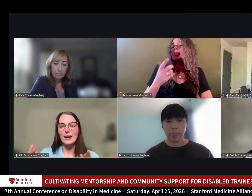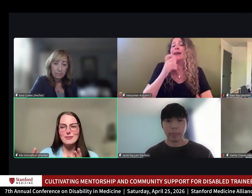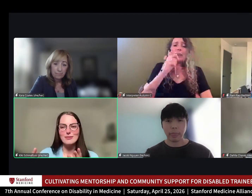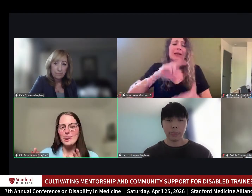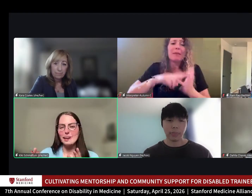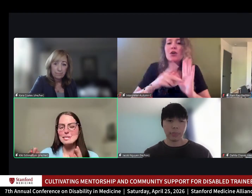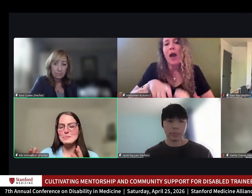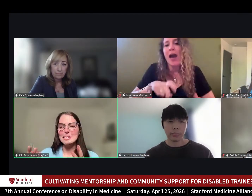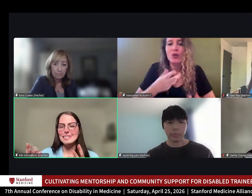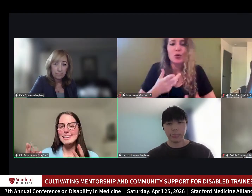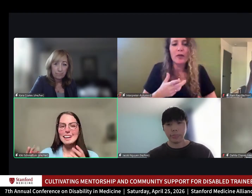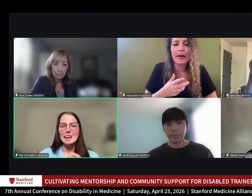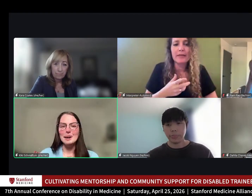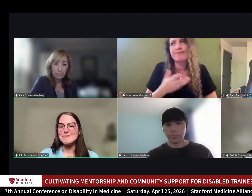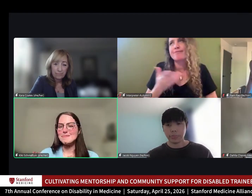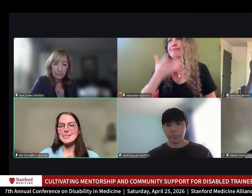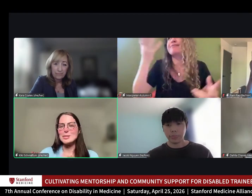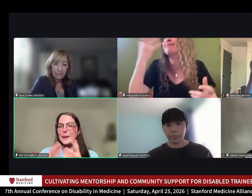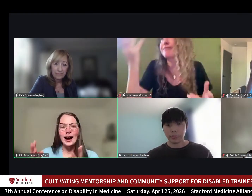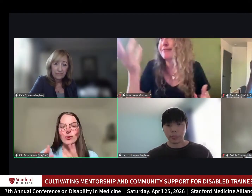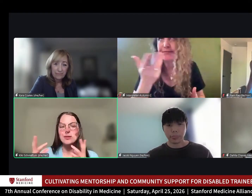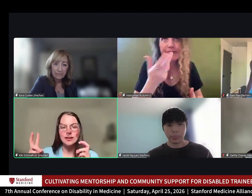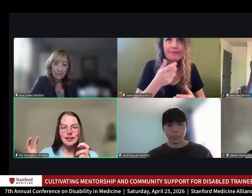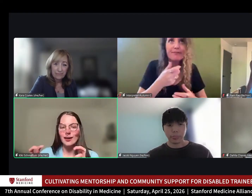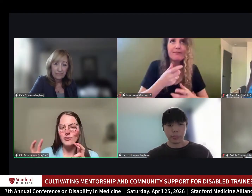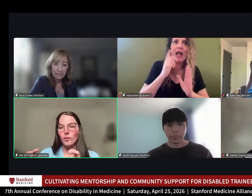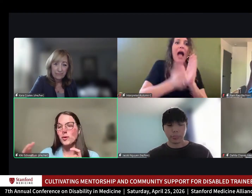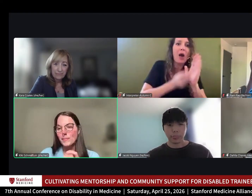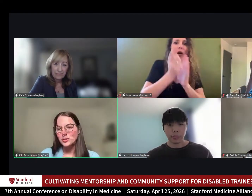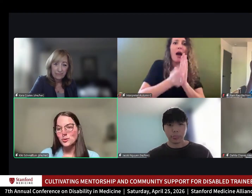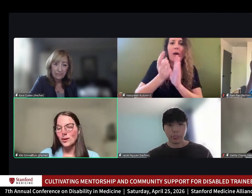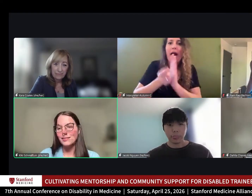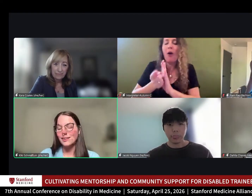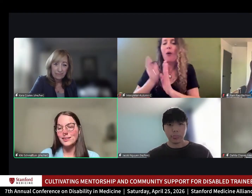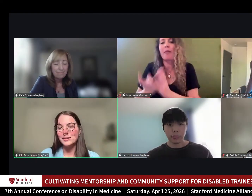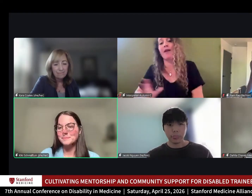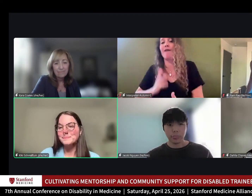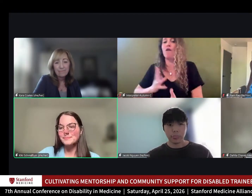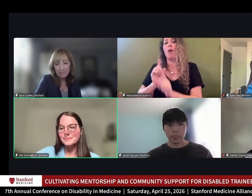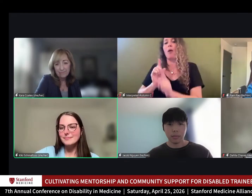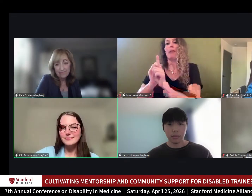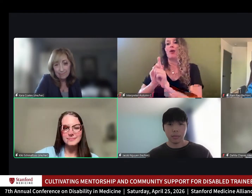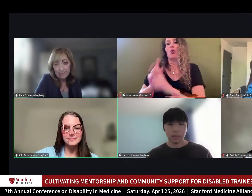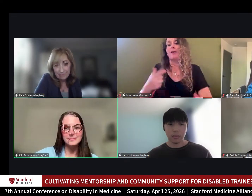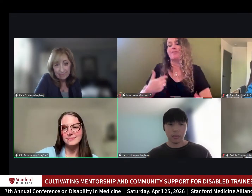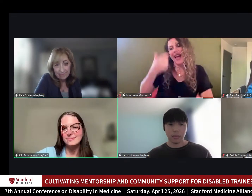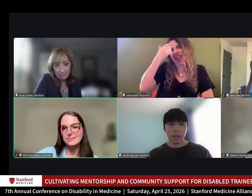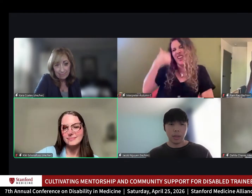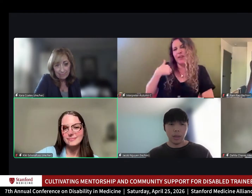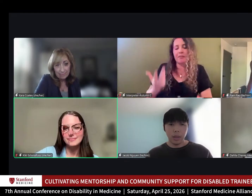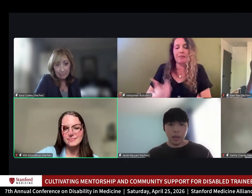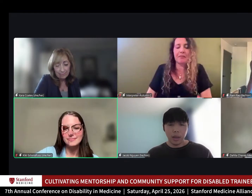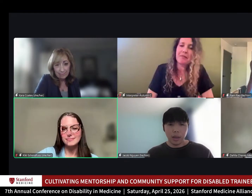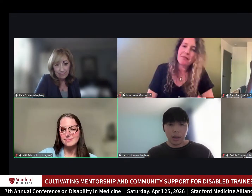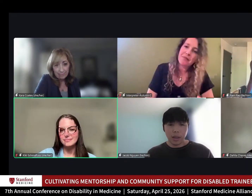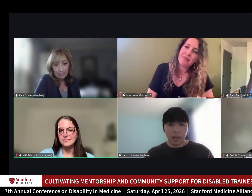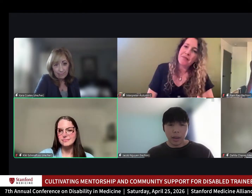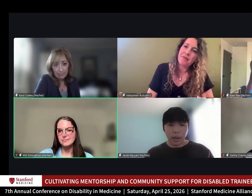have to go out of your way to be, spend hours being a formal mentor, I think.